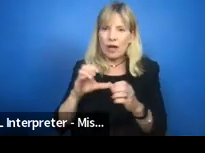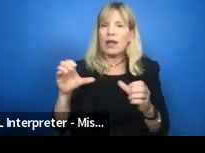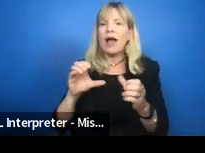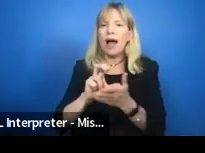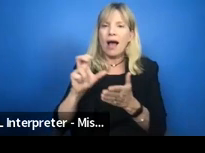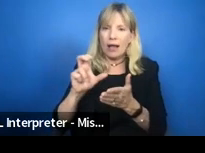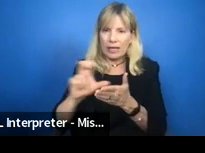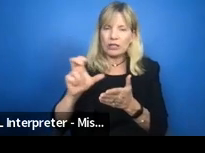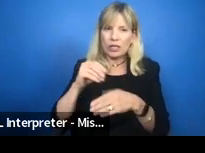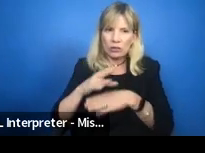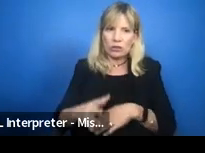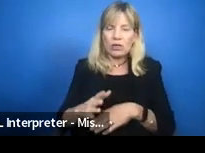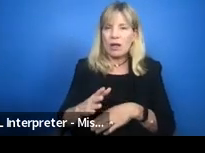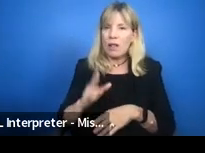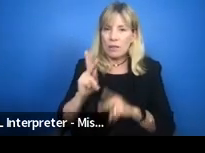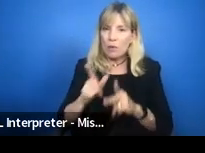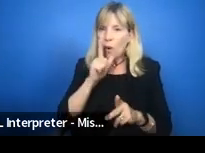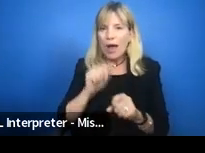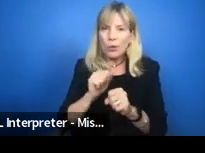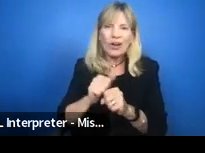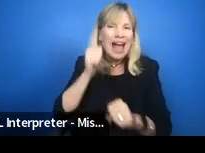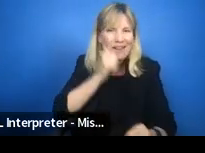work with on the day-to-day,